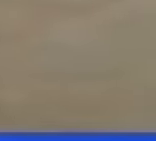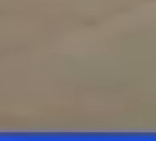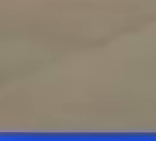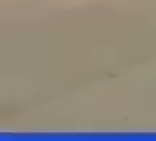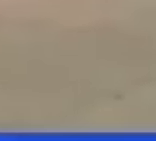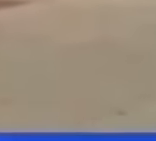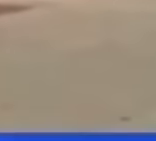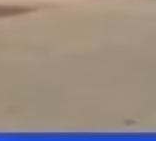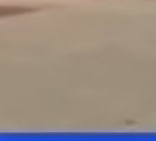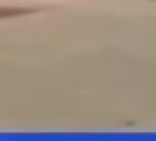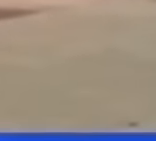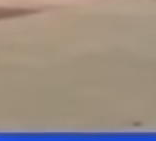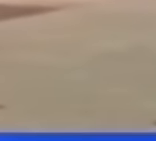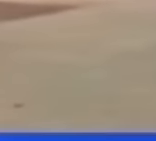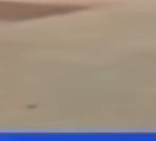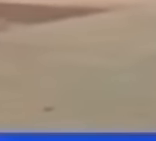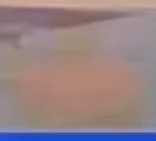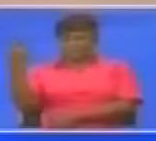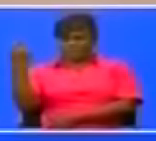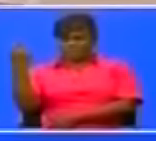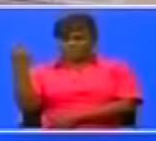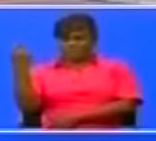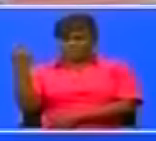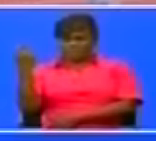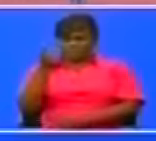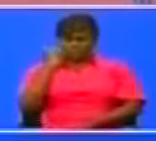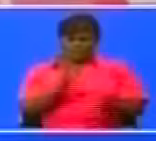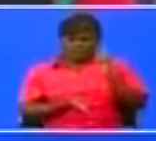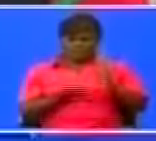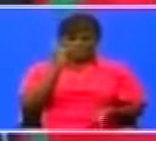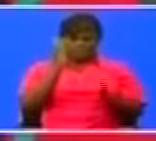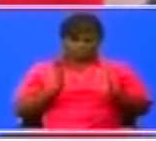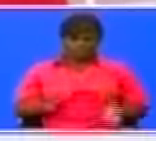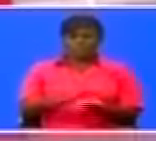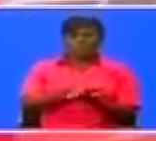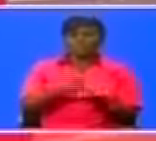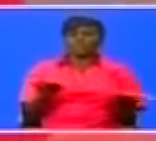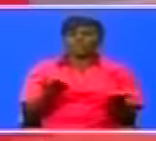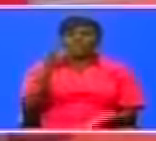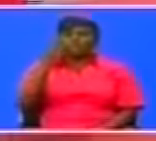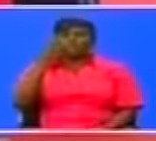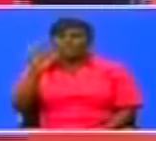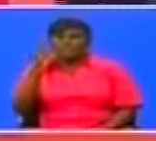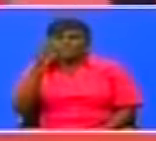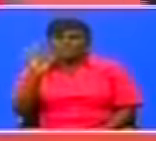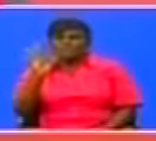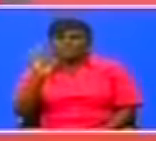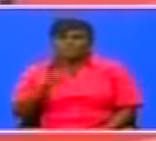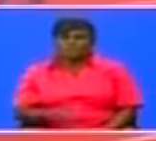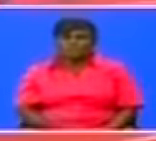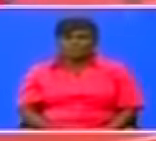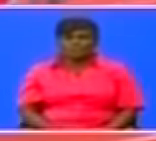Meet Maxwell Kimani, a Kenyan instructor in athletics based in Paris.